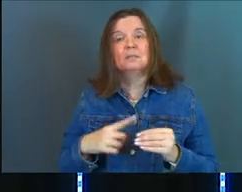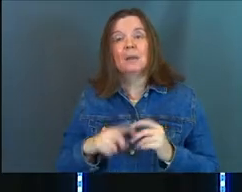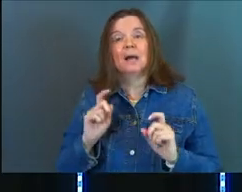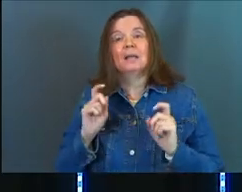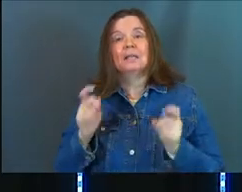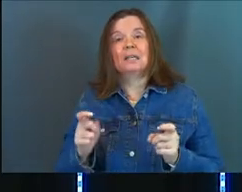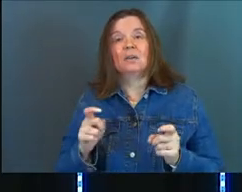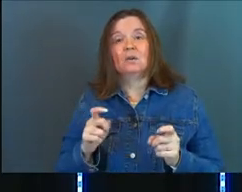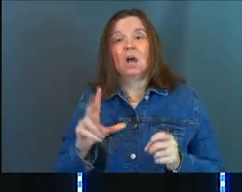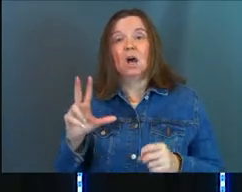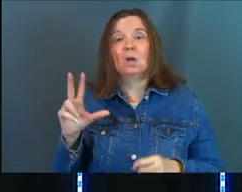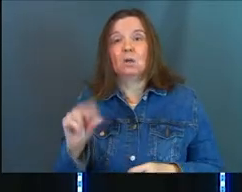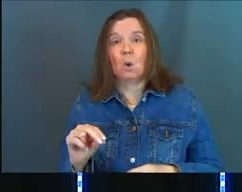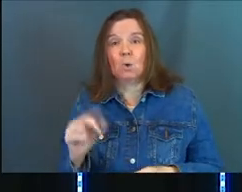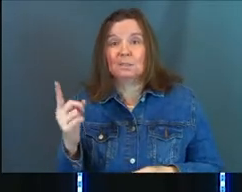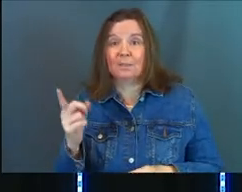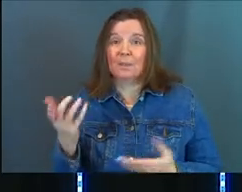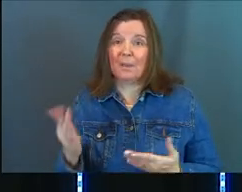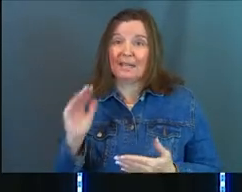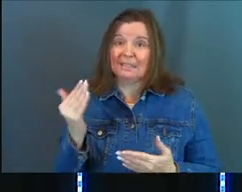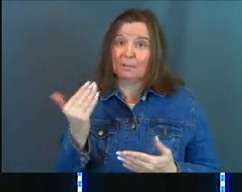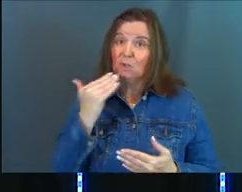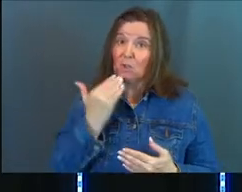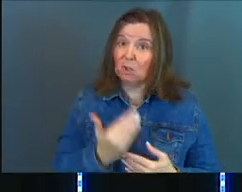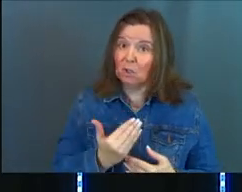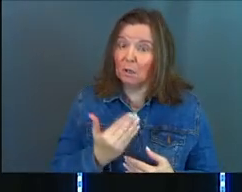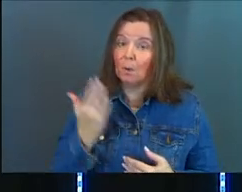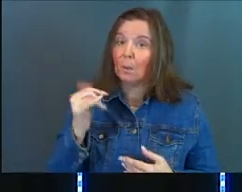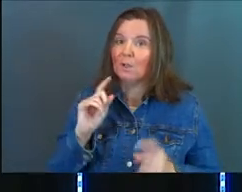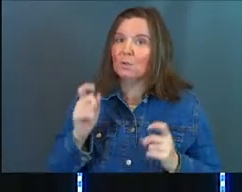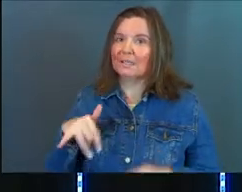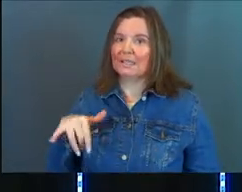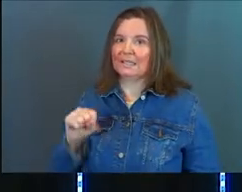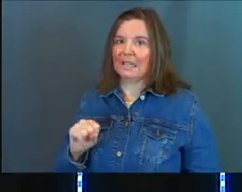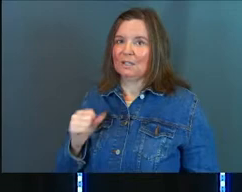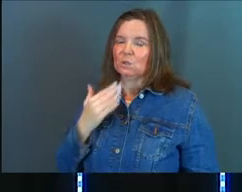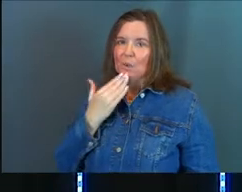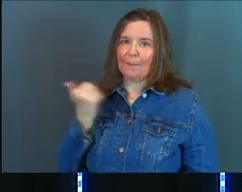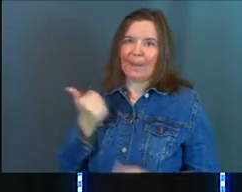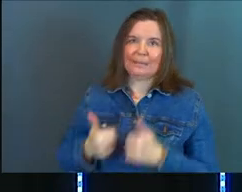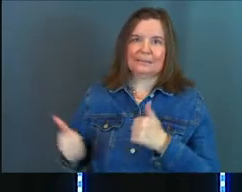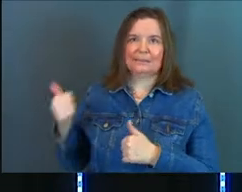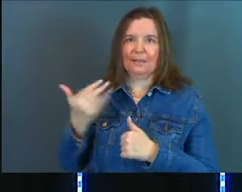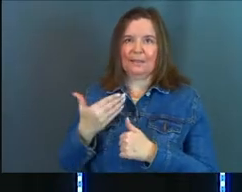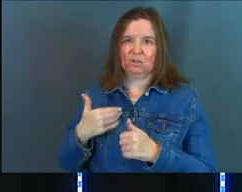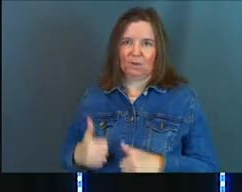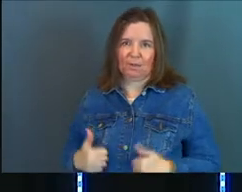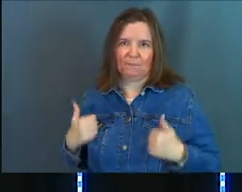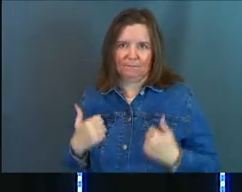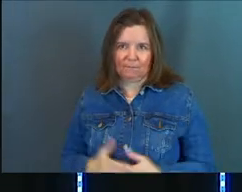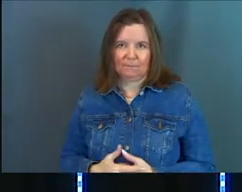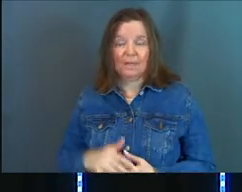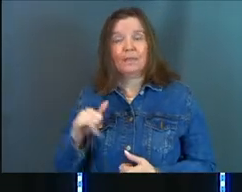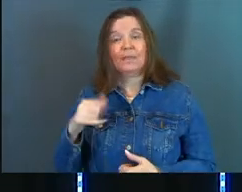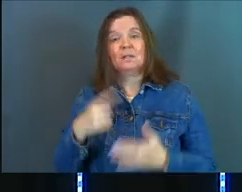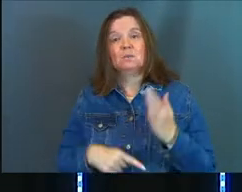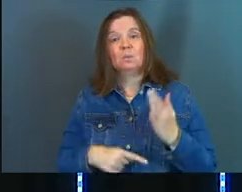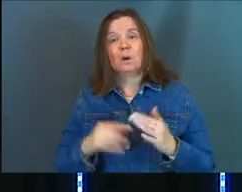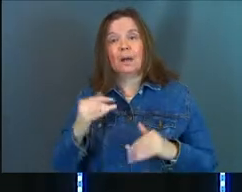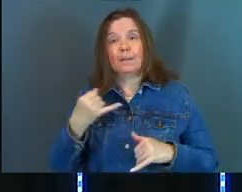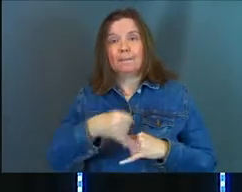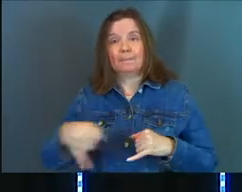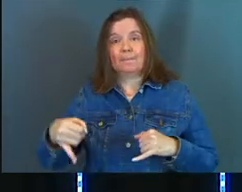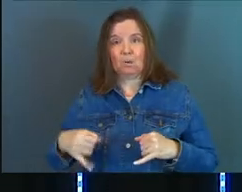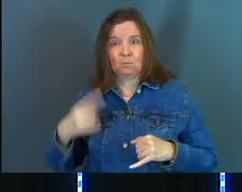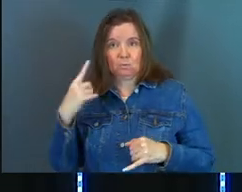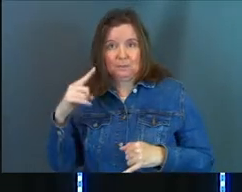about giving a no to something that might seem good so that you can give a yes to the best things in your life. That's what